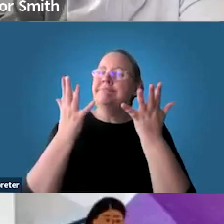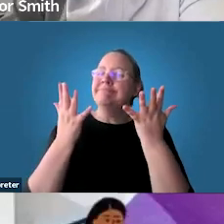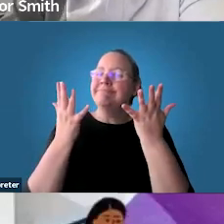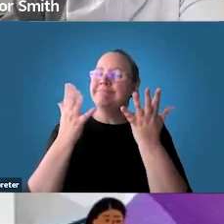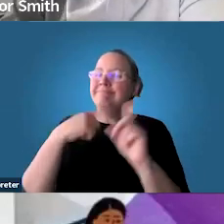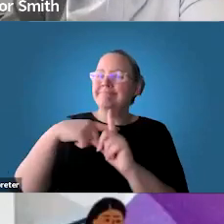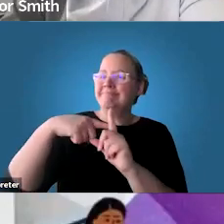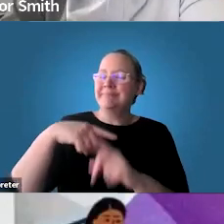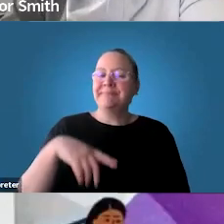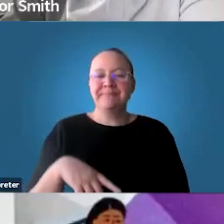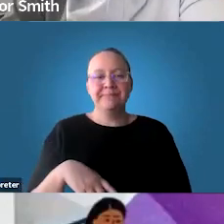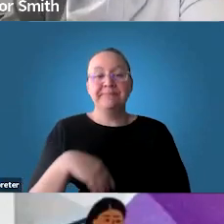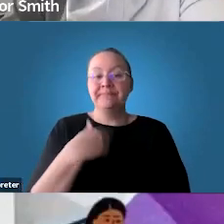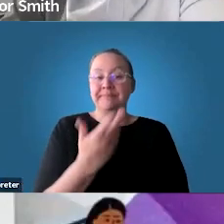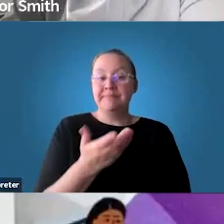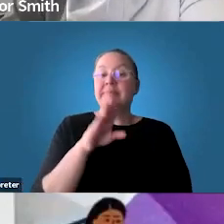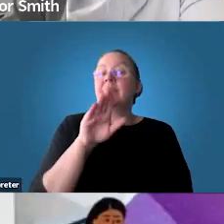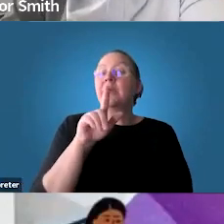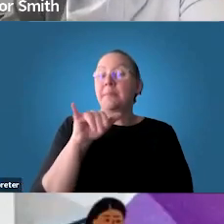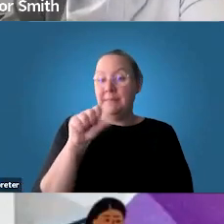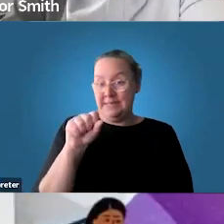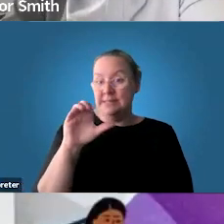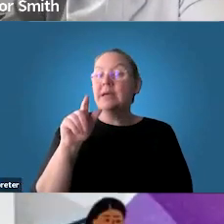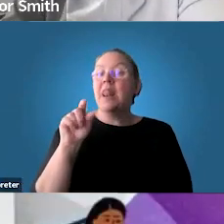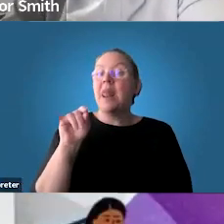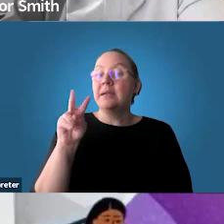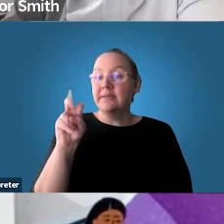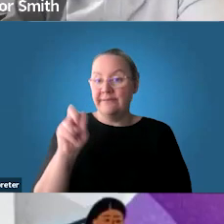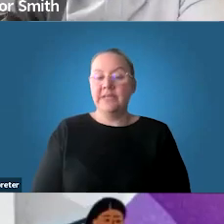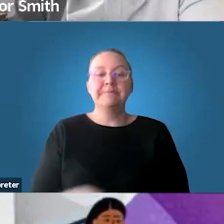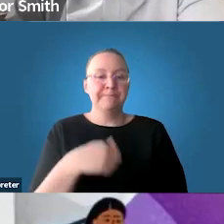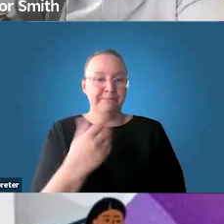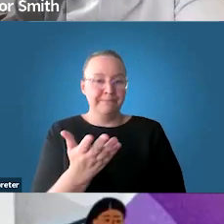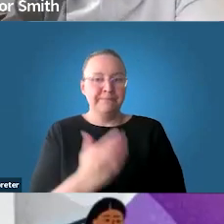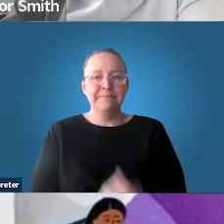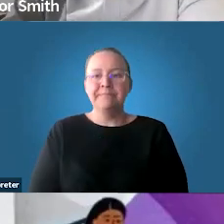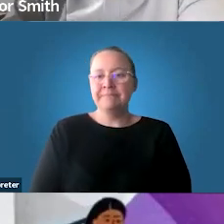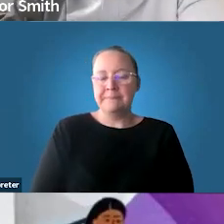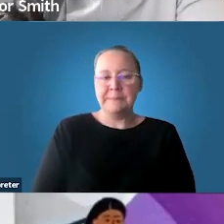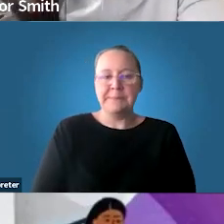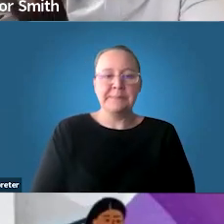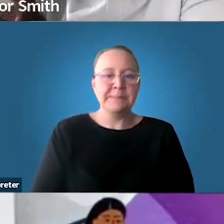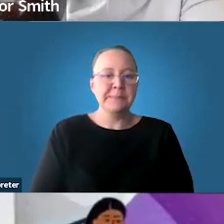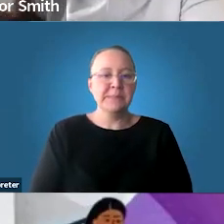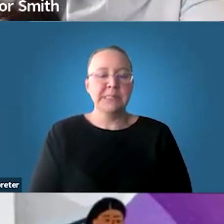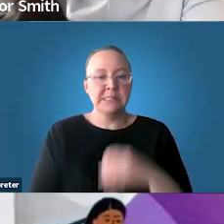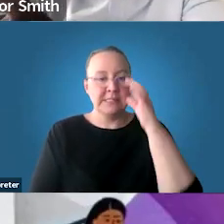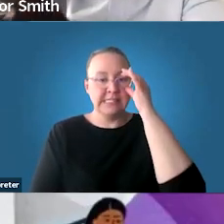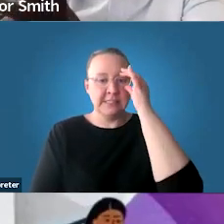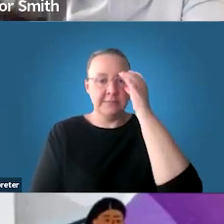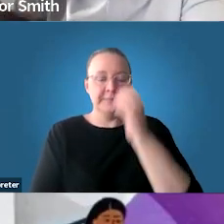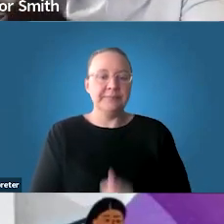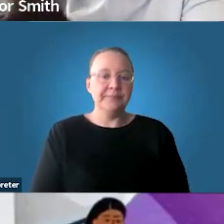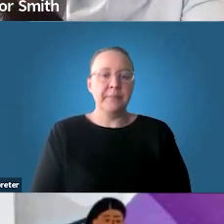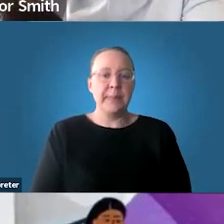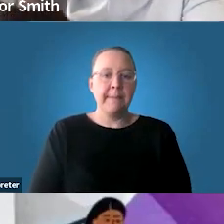so at the Bliss Collective, we define narrative as a collection of stories that circulate within a society that convey